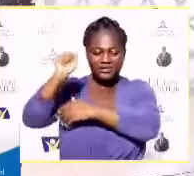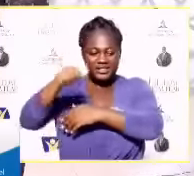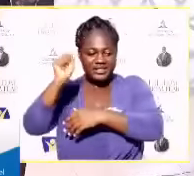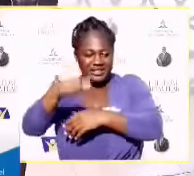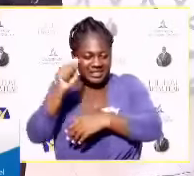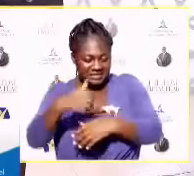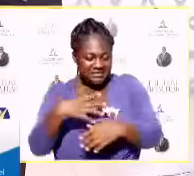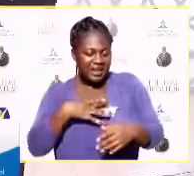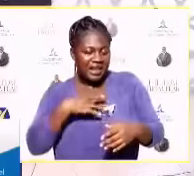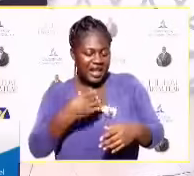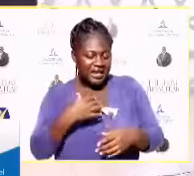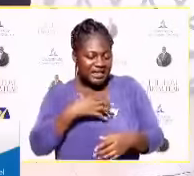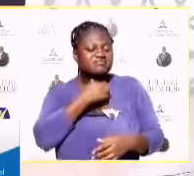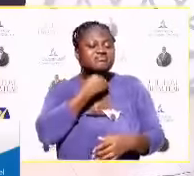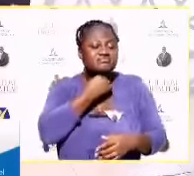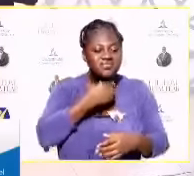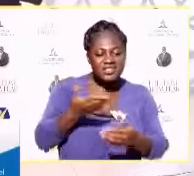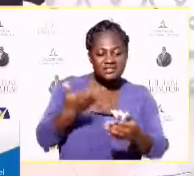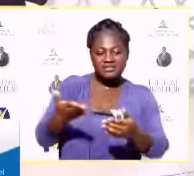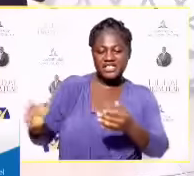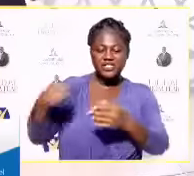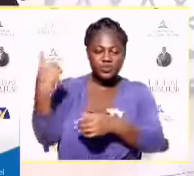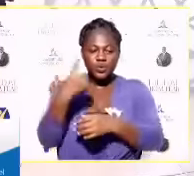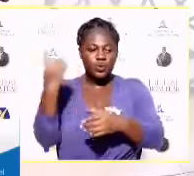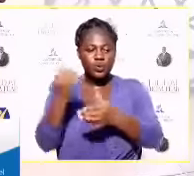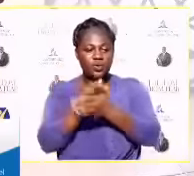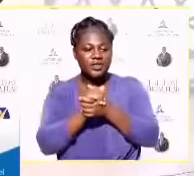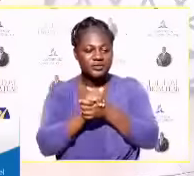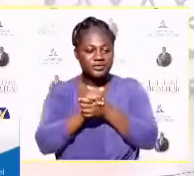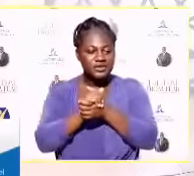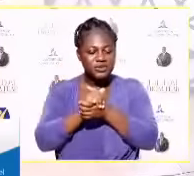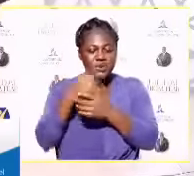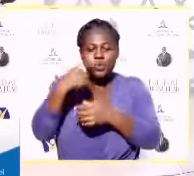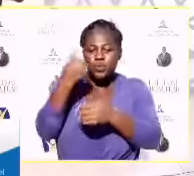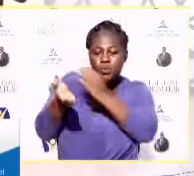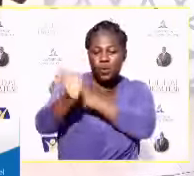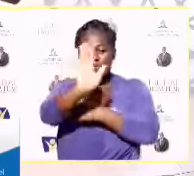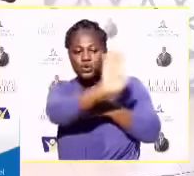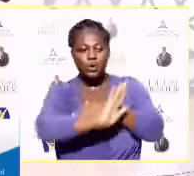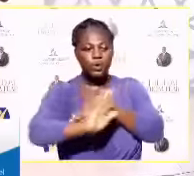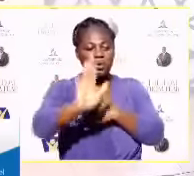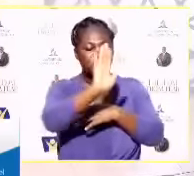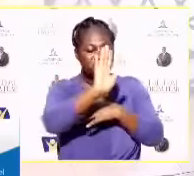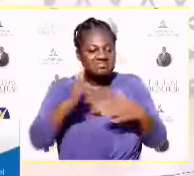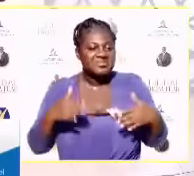more. Who is my God? The pleasures.